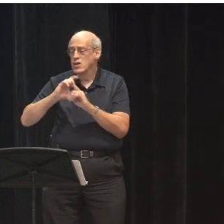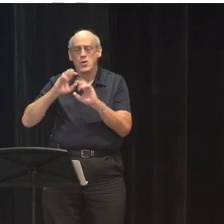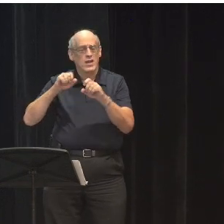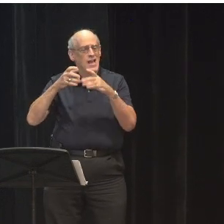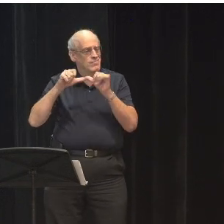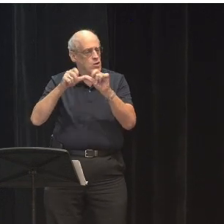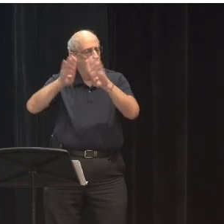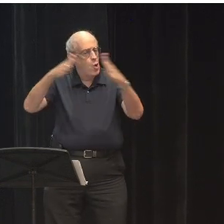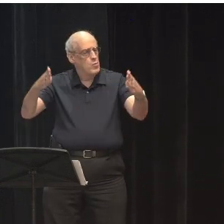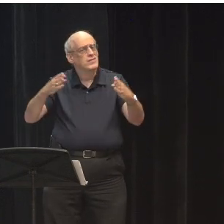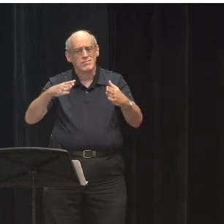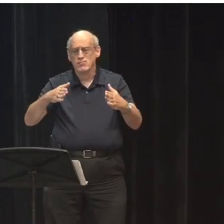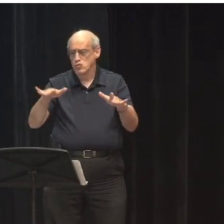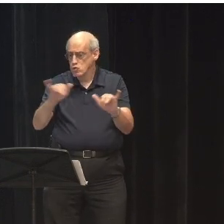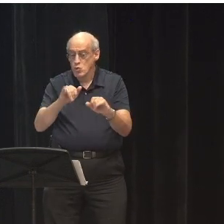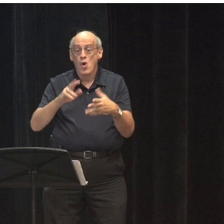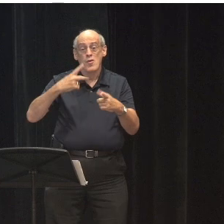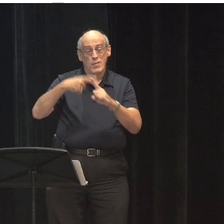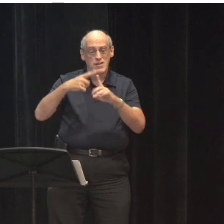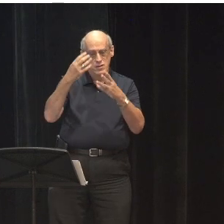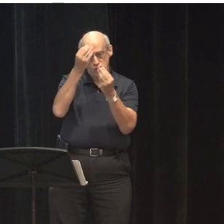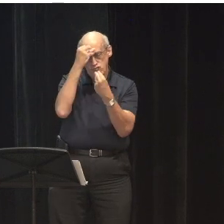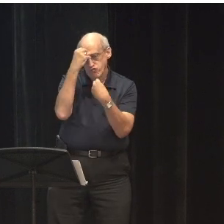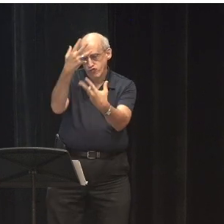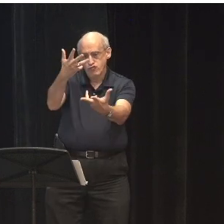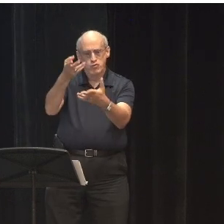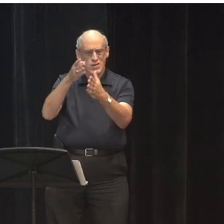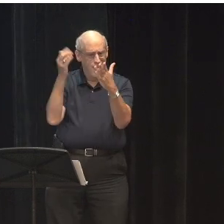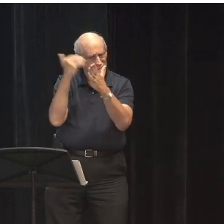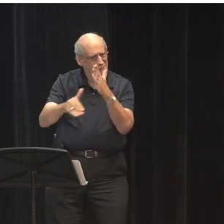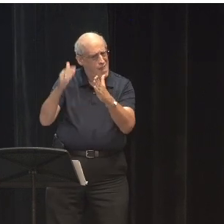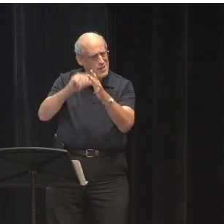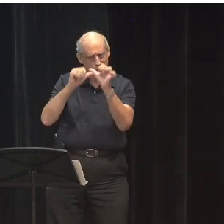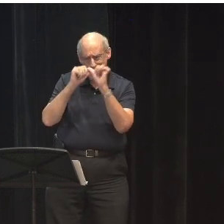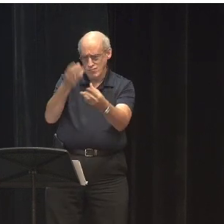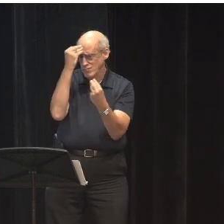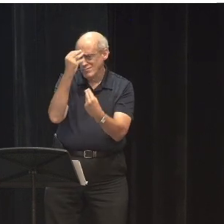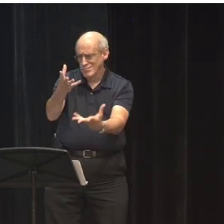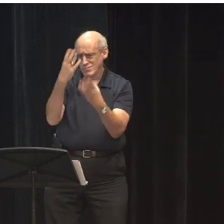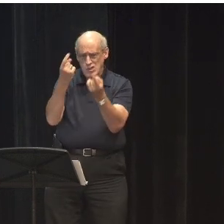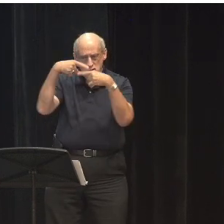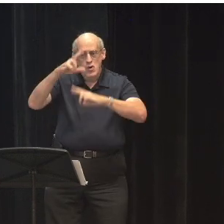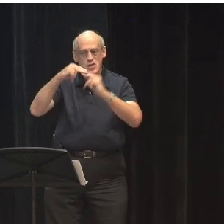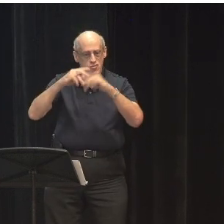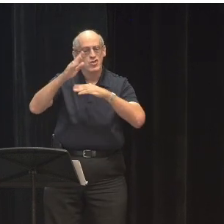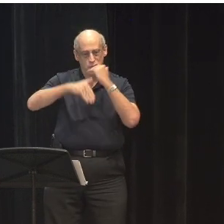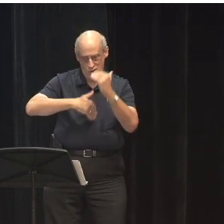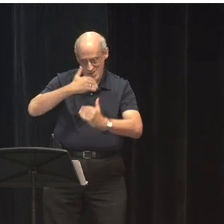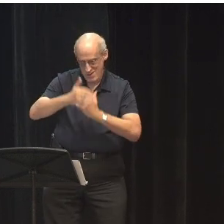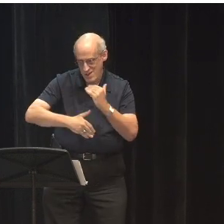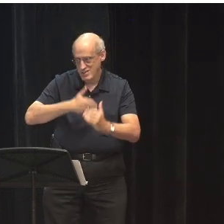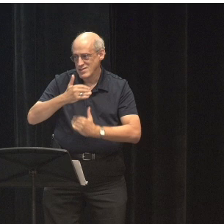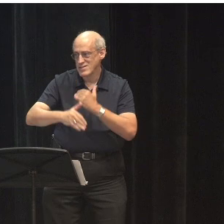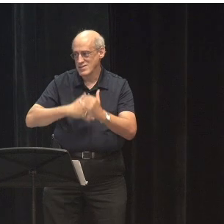reopened the soonest, and to communicate consistently and continually with the community throughout the construction process, recognizing